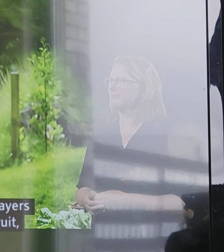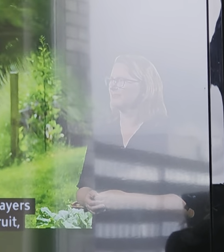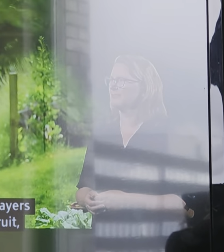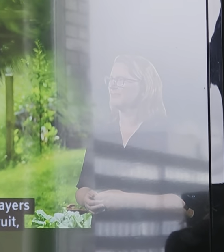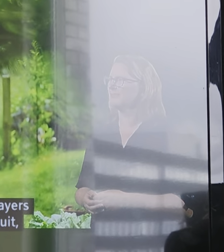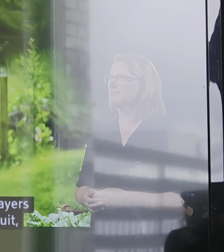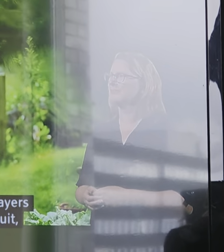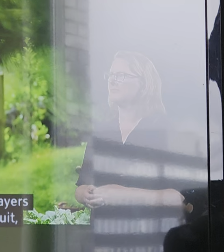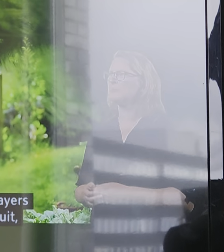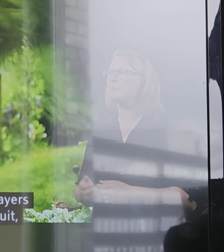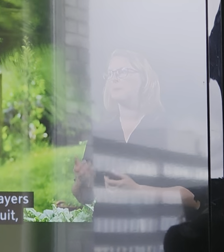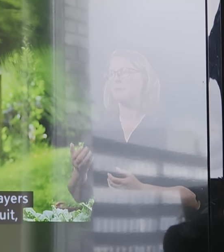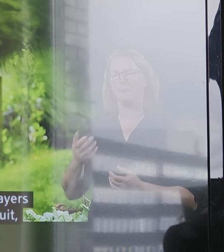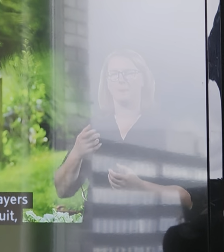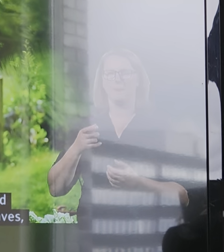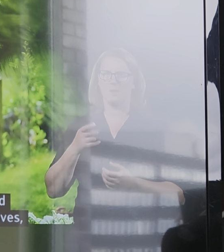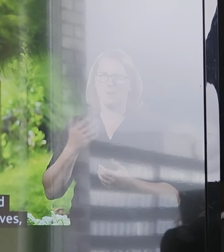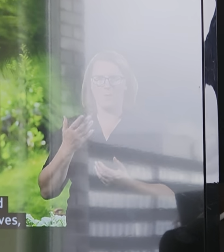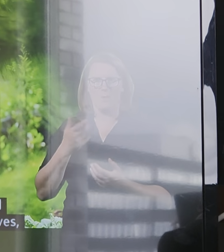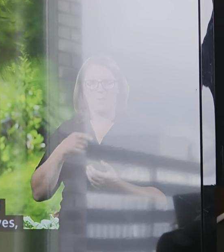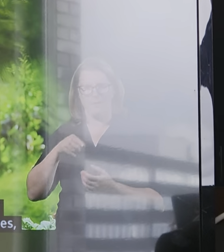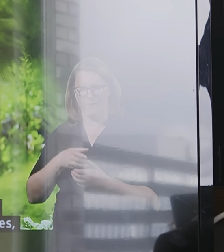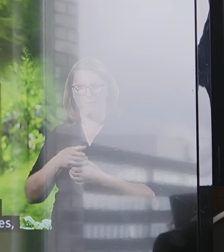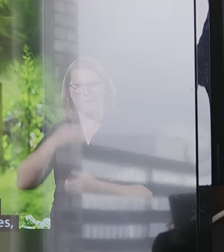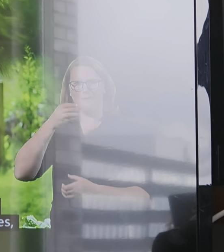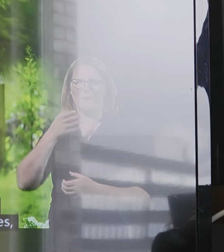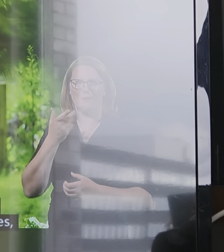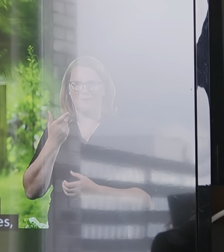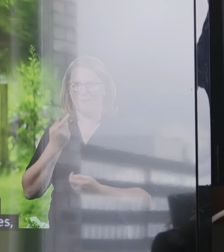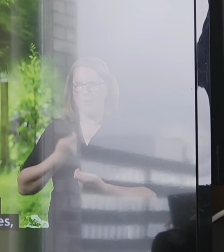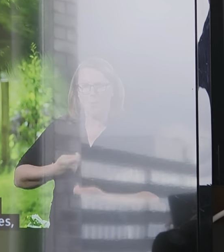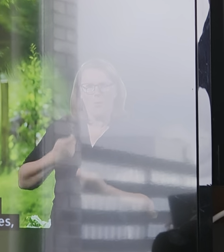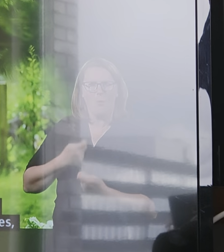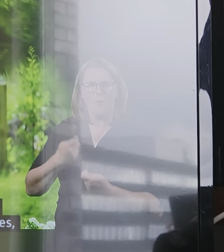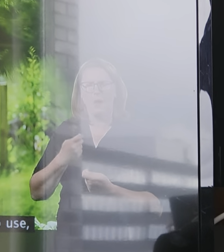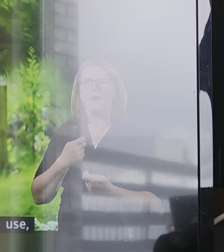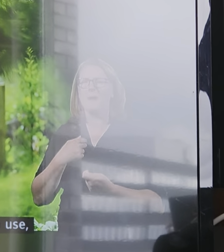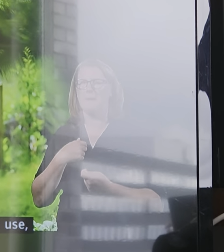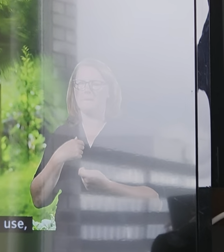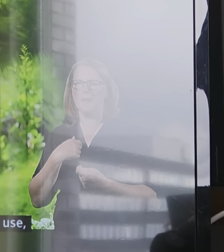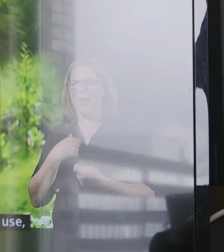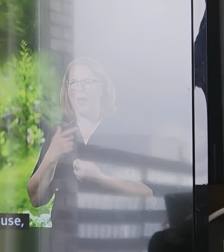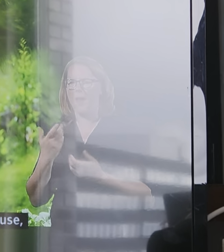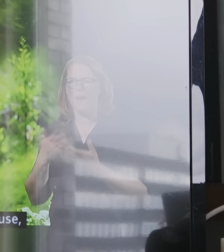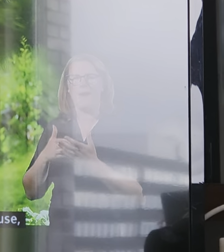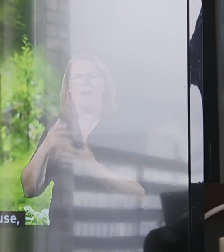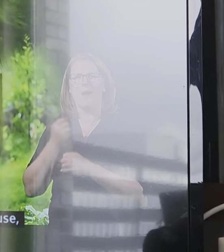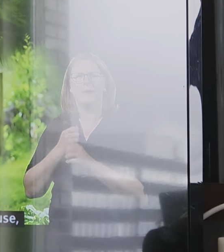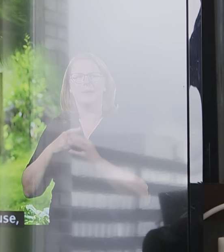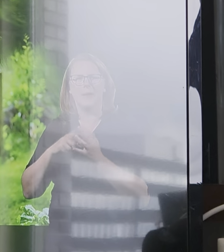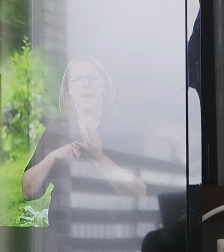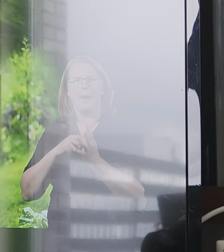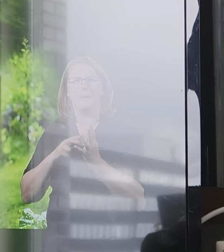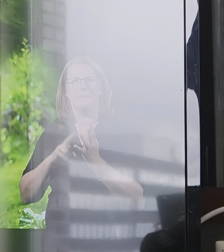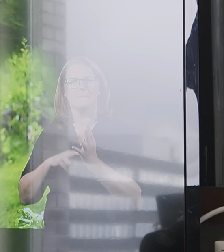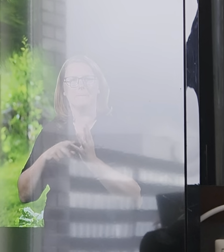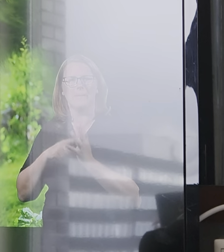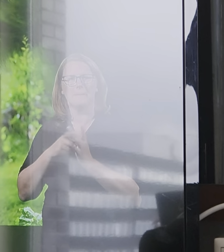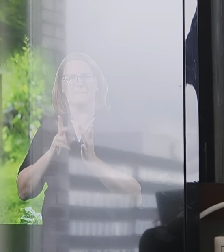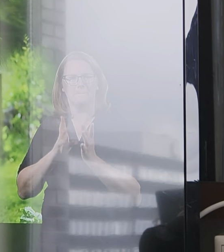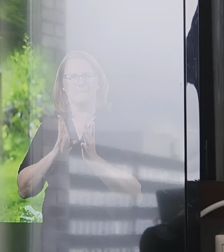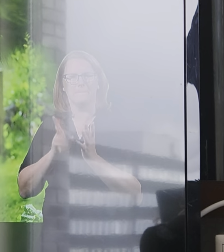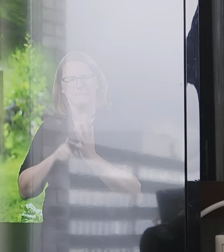To add flavour layers when I'm cooking fruit, and I've often used these scented geranium leaves, but I found a new leaf to use and